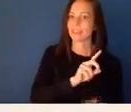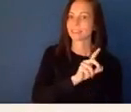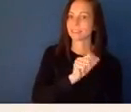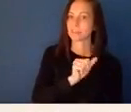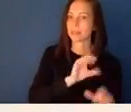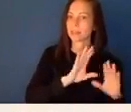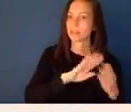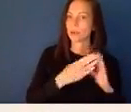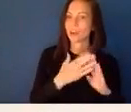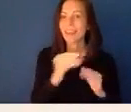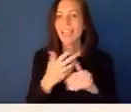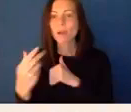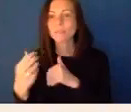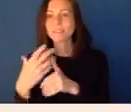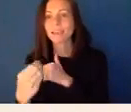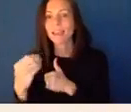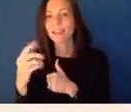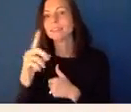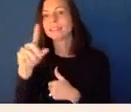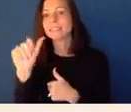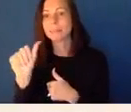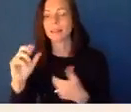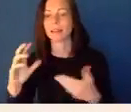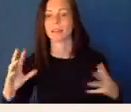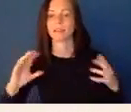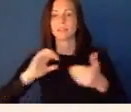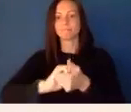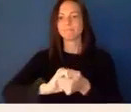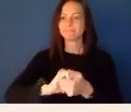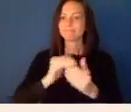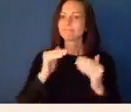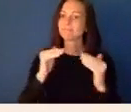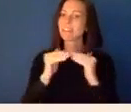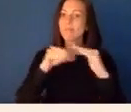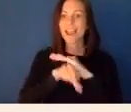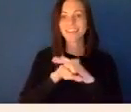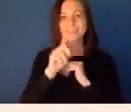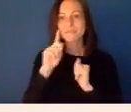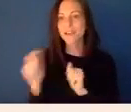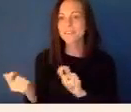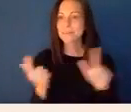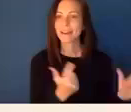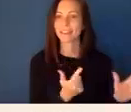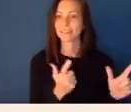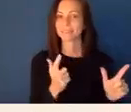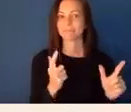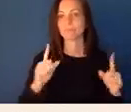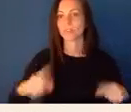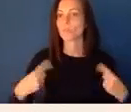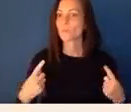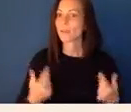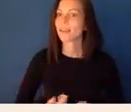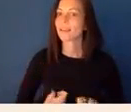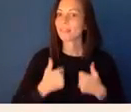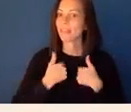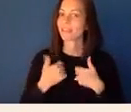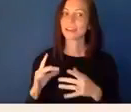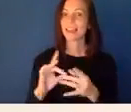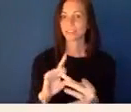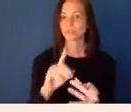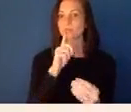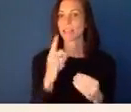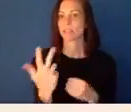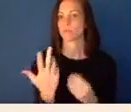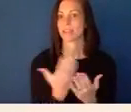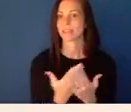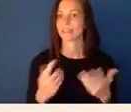just help create equal access for everybody. Real Life Connections is actually built on three foundational pillars. They